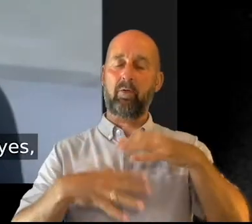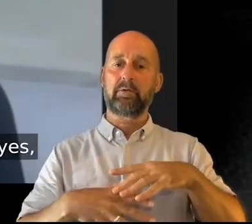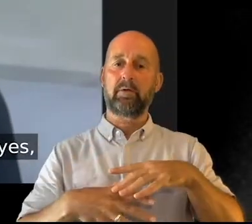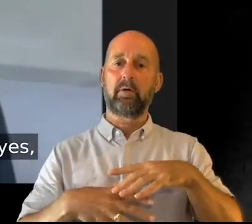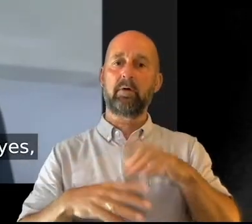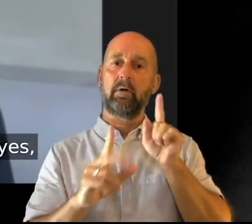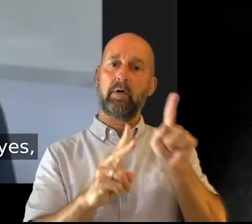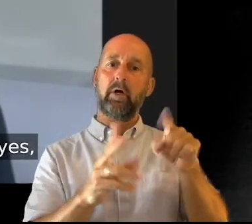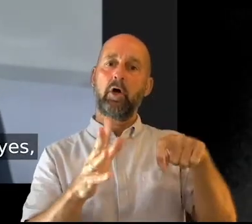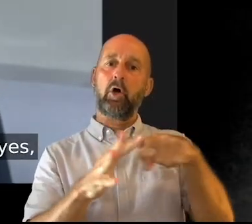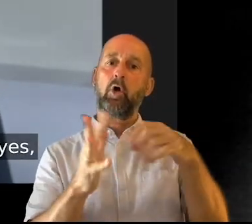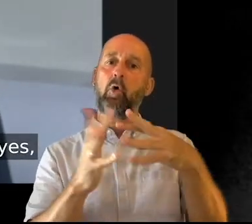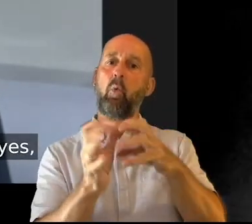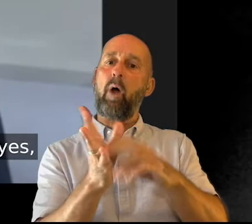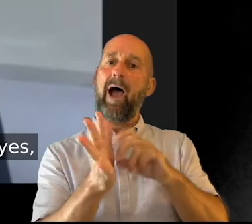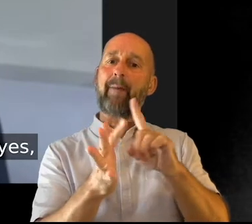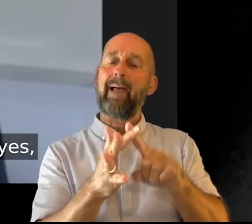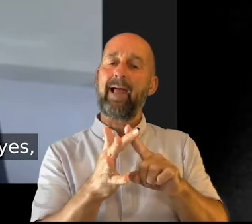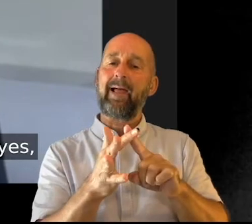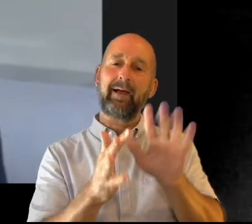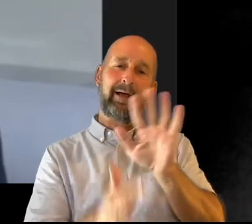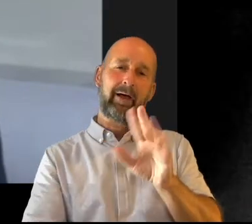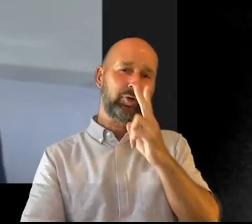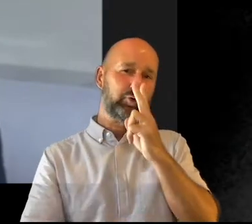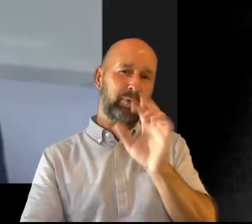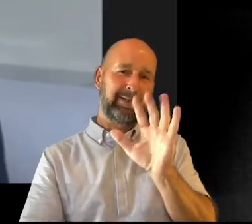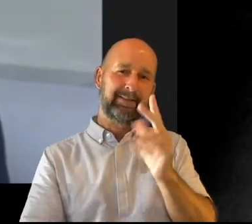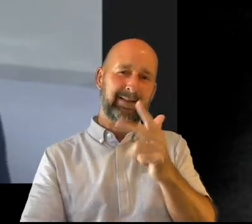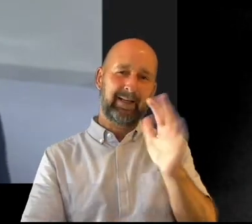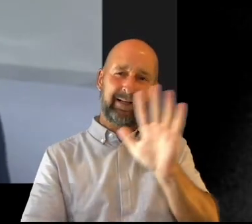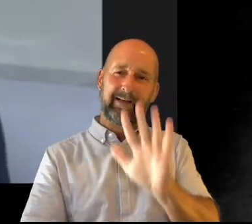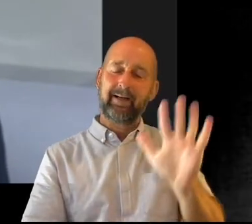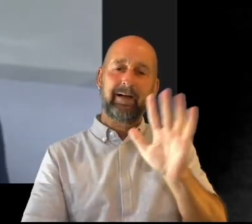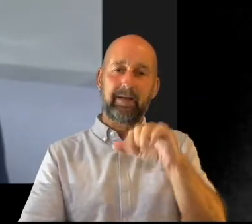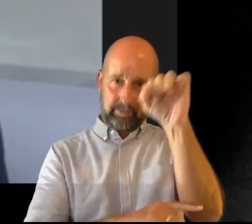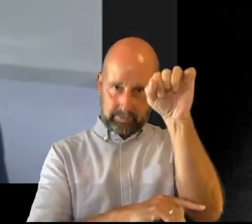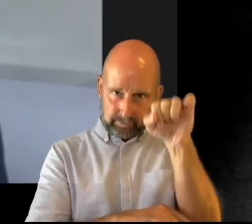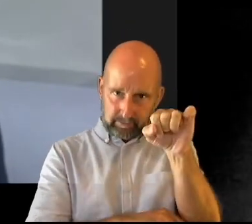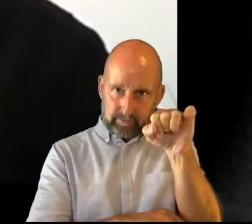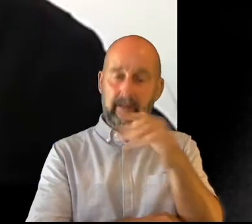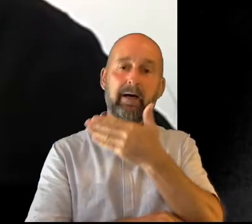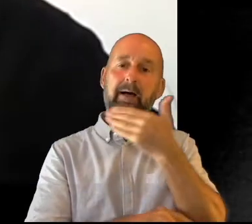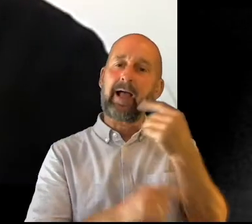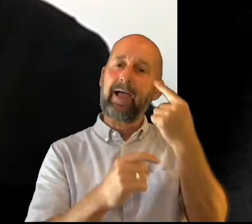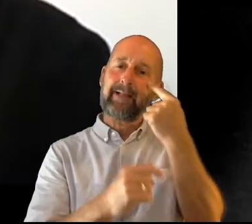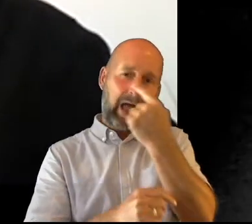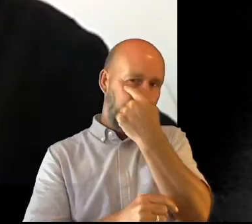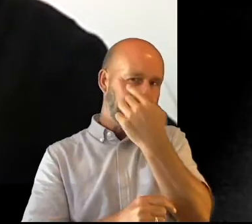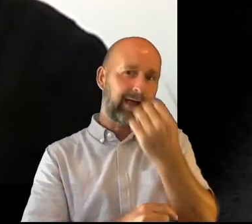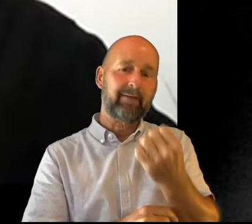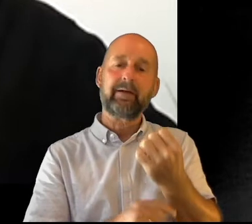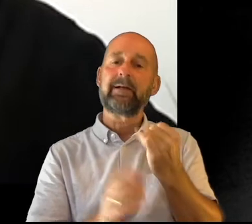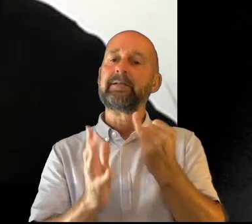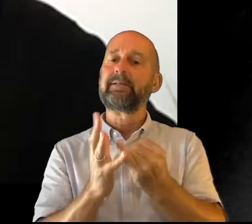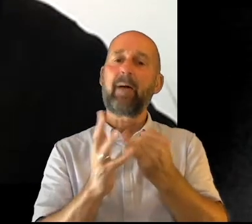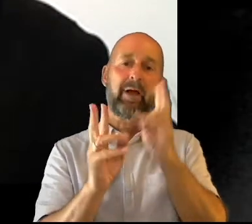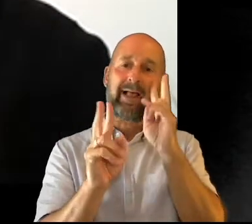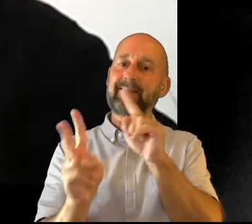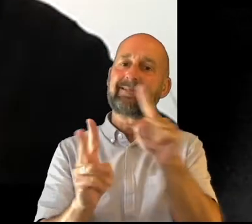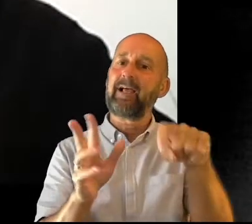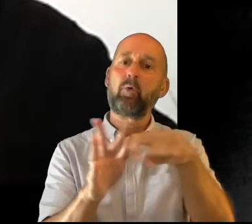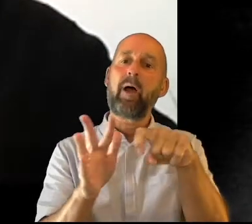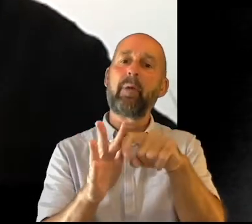Kwame, late 20s with kind eyes. He keeps his head down, not drawing attention. Samrah cannot see him.